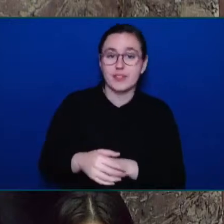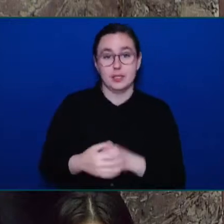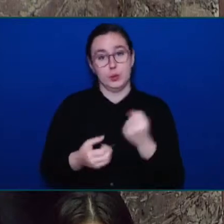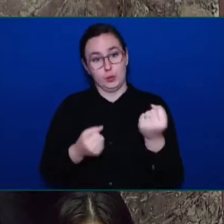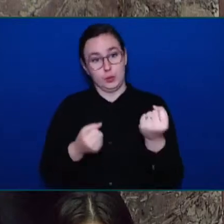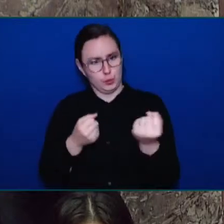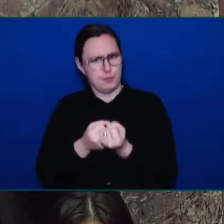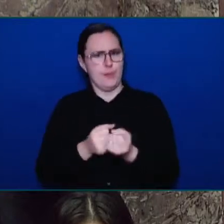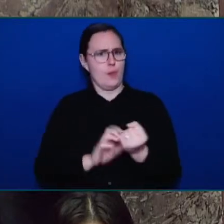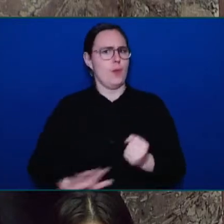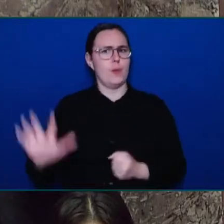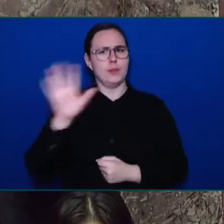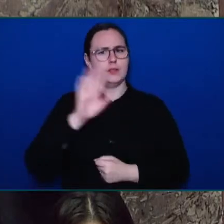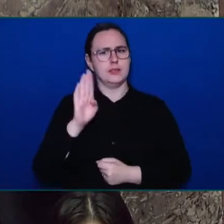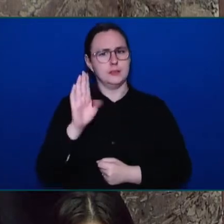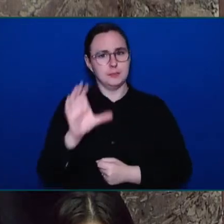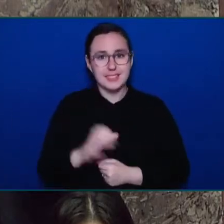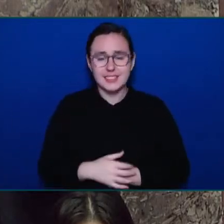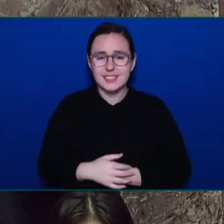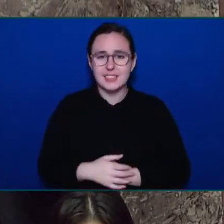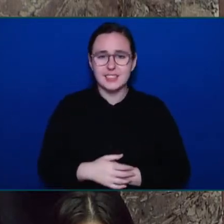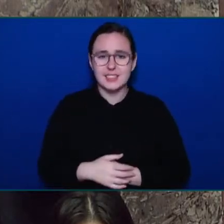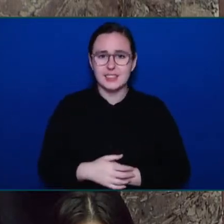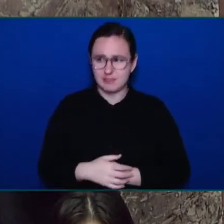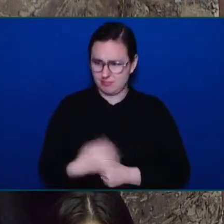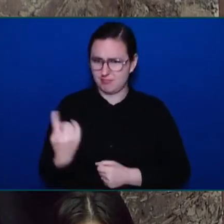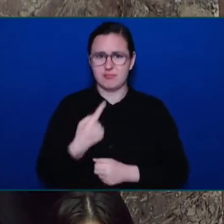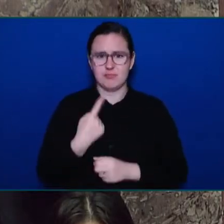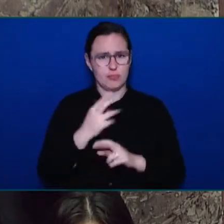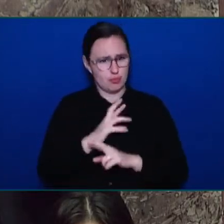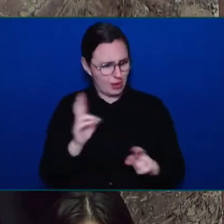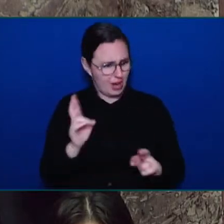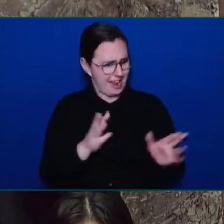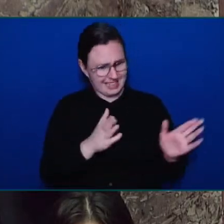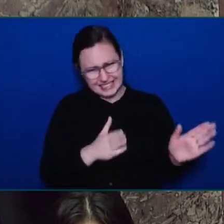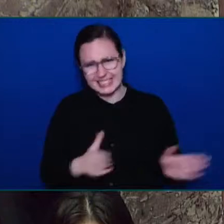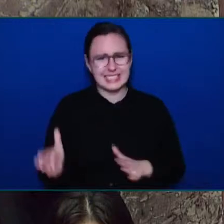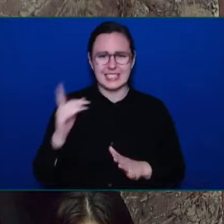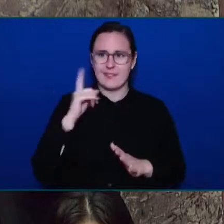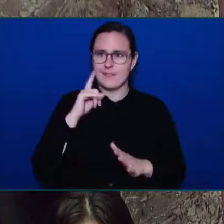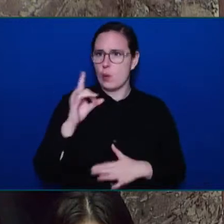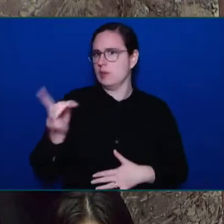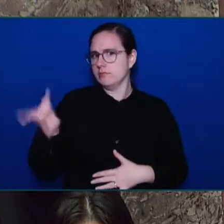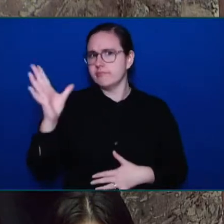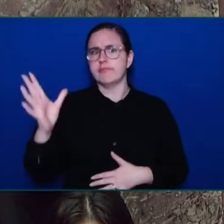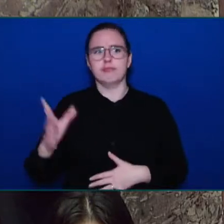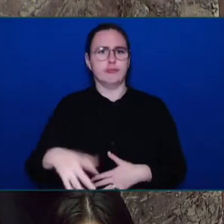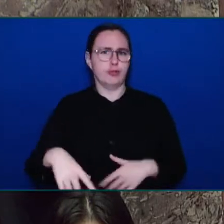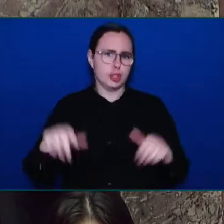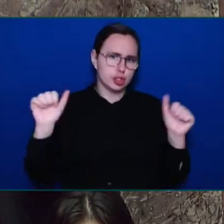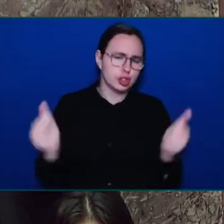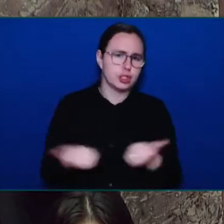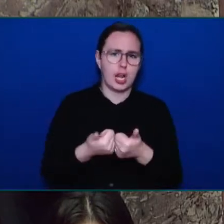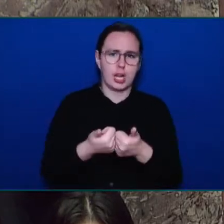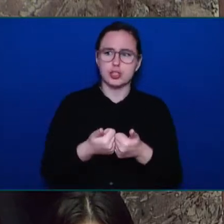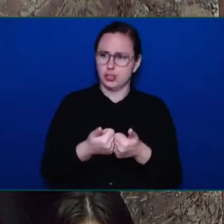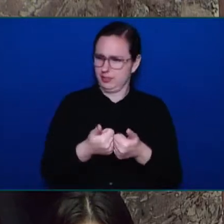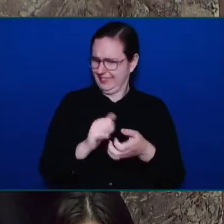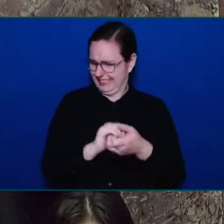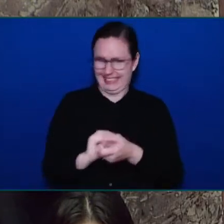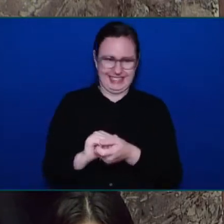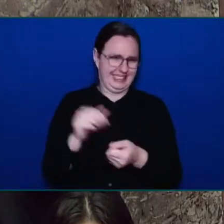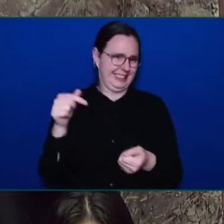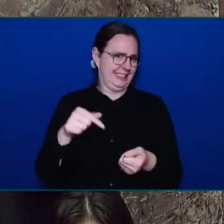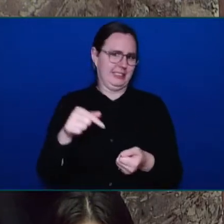difficult challenges we've ever faced. The staff at BC Children's Hospitals and in BC pediatric units around